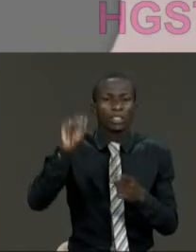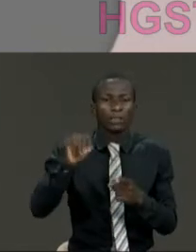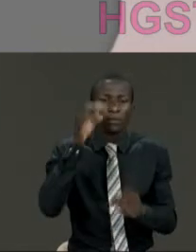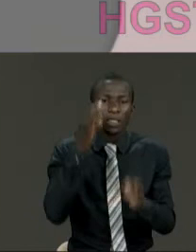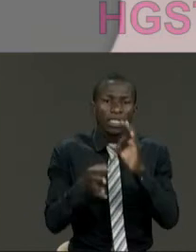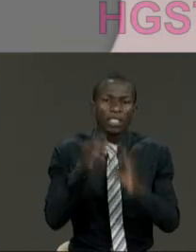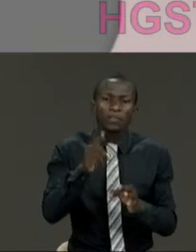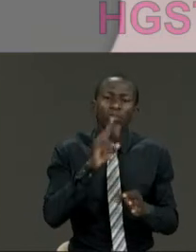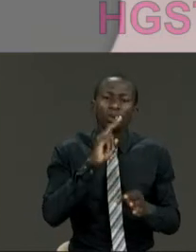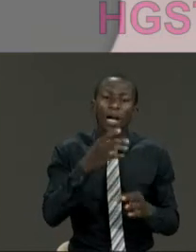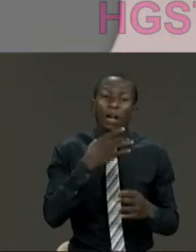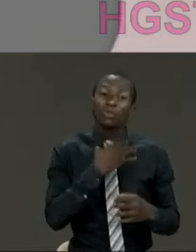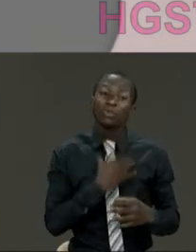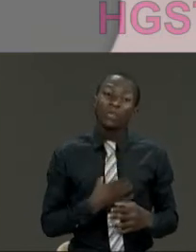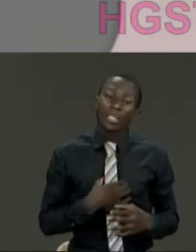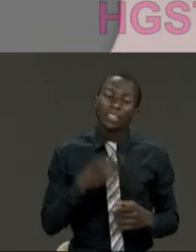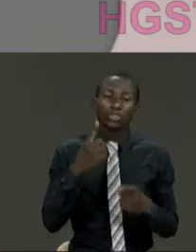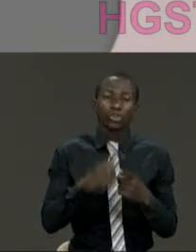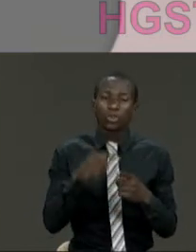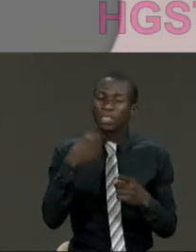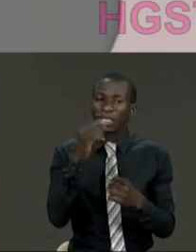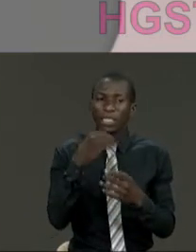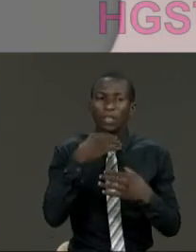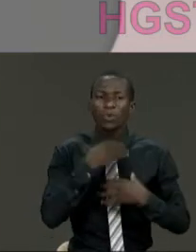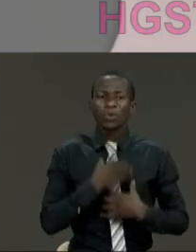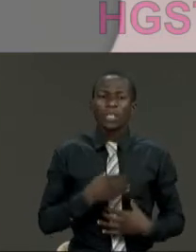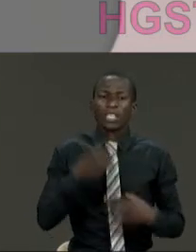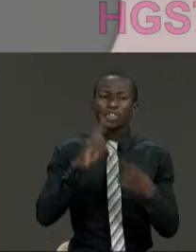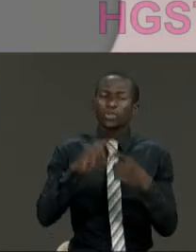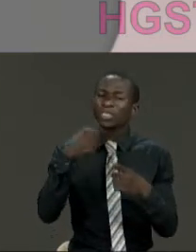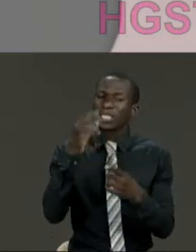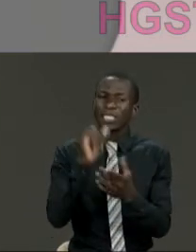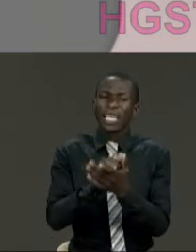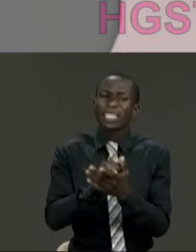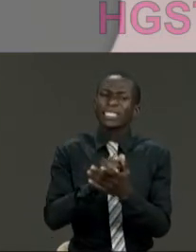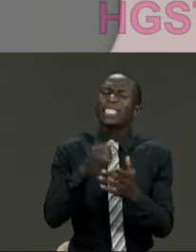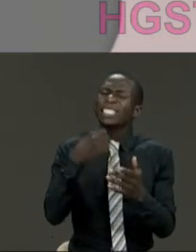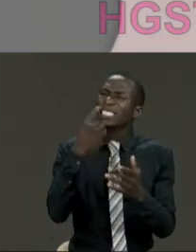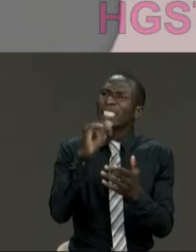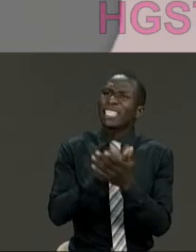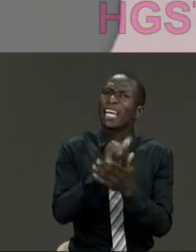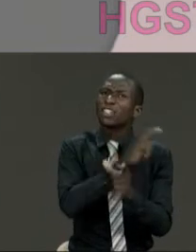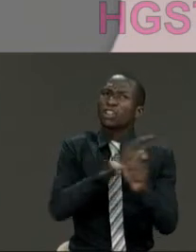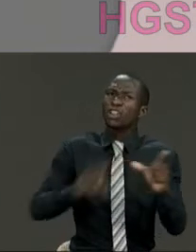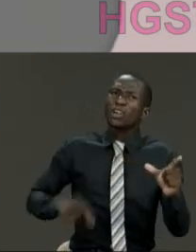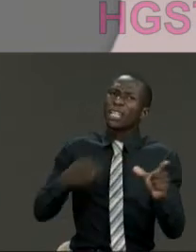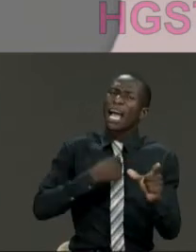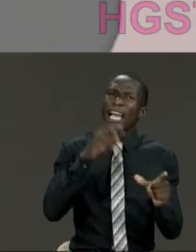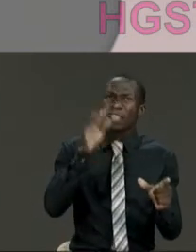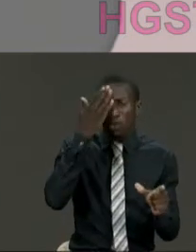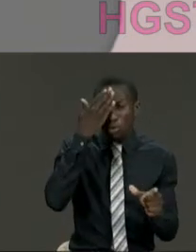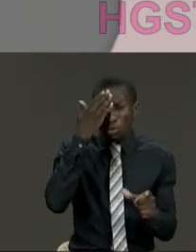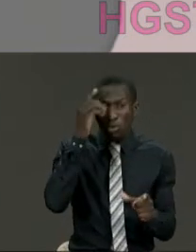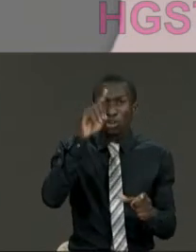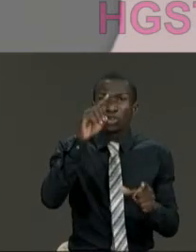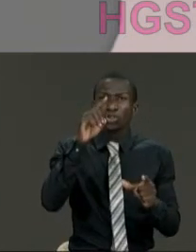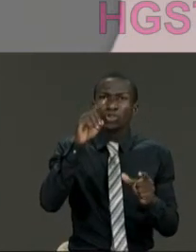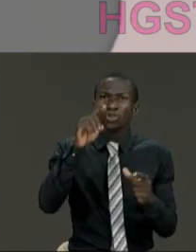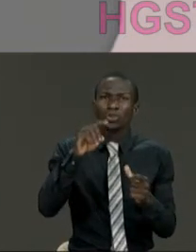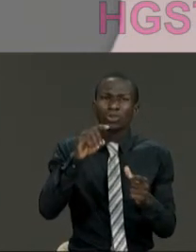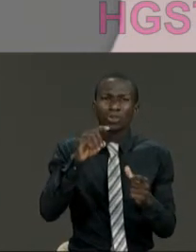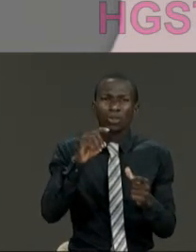to do that, that Lord, I give myself to you. I know you died for me. I know you resurrected